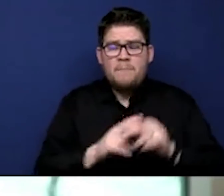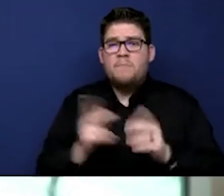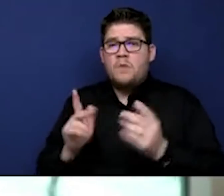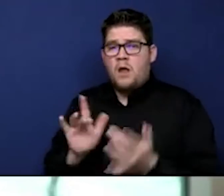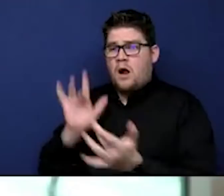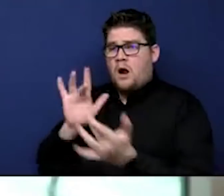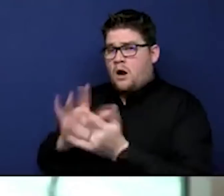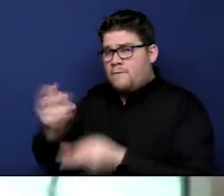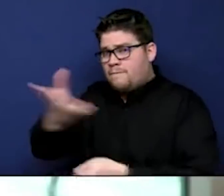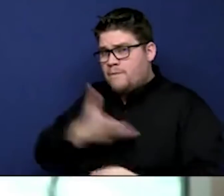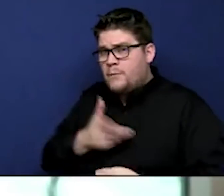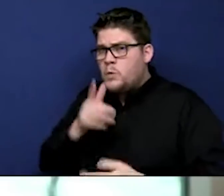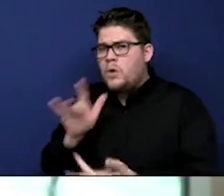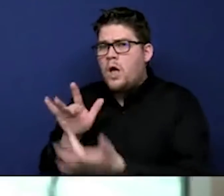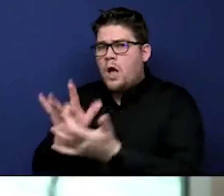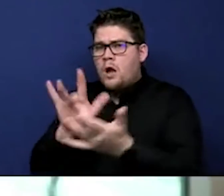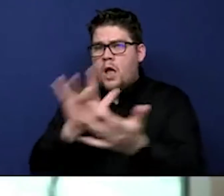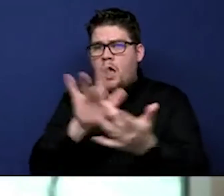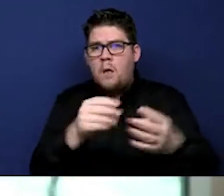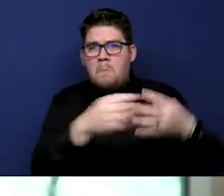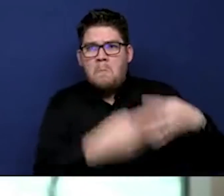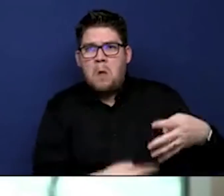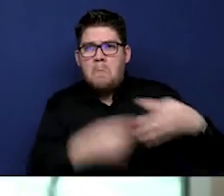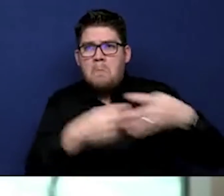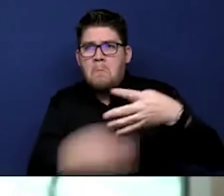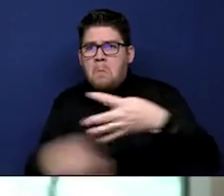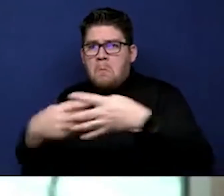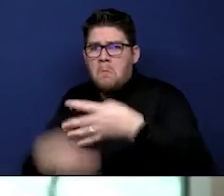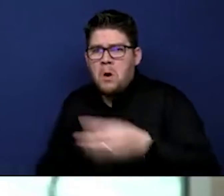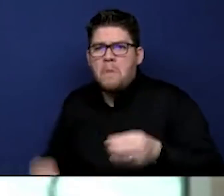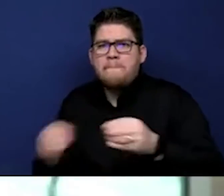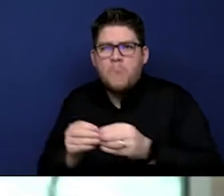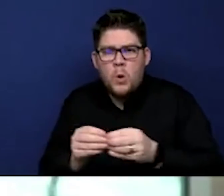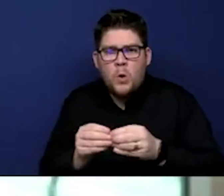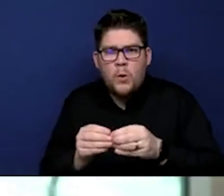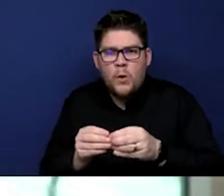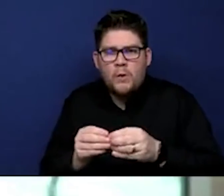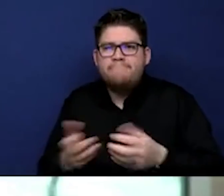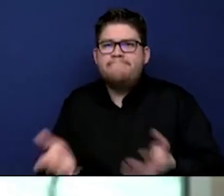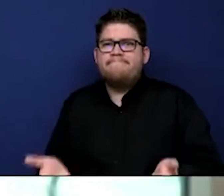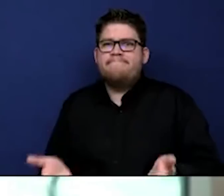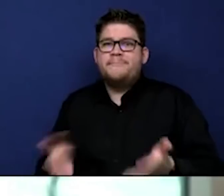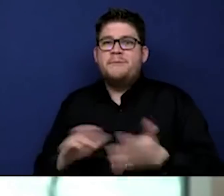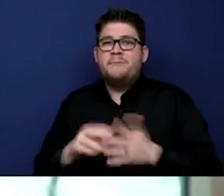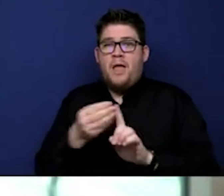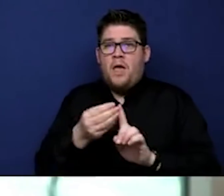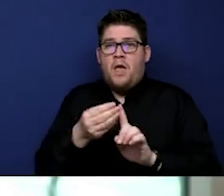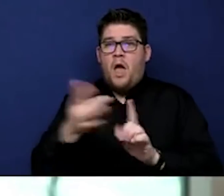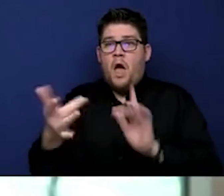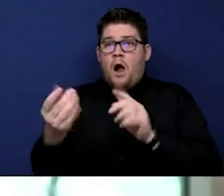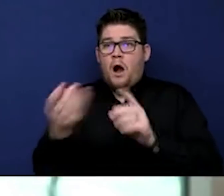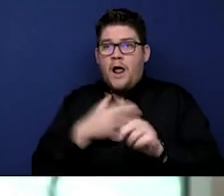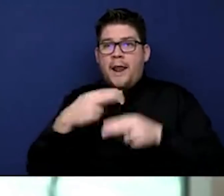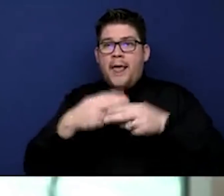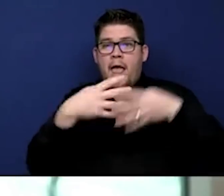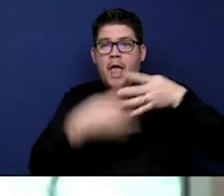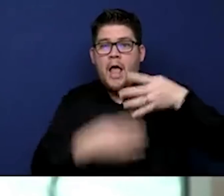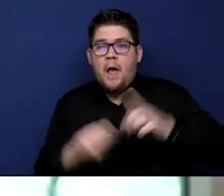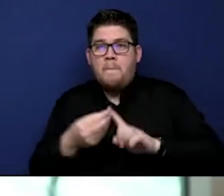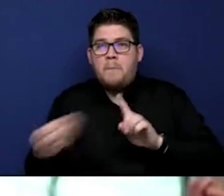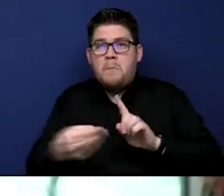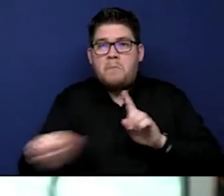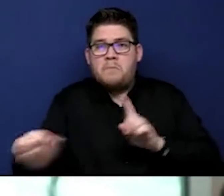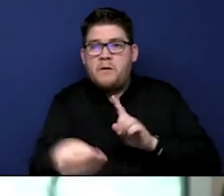increased numbers of people in hospital, and we know that much of this transmission is happening in younger people. So that